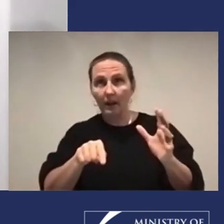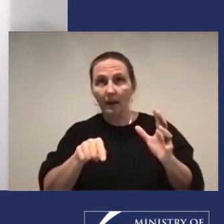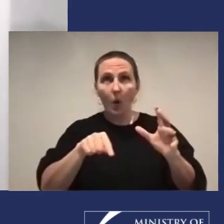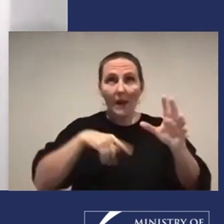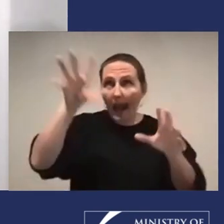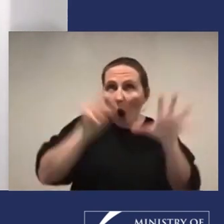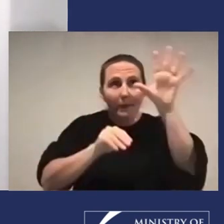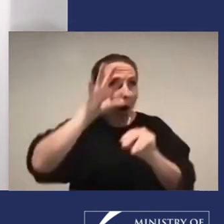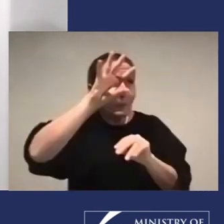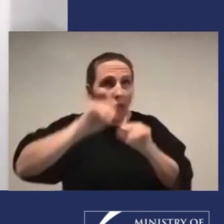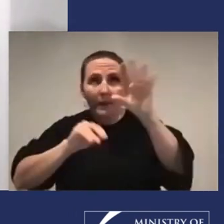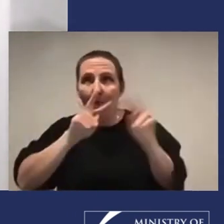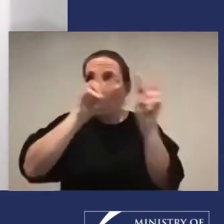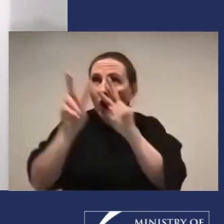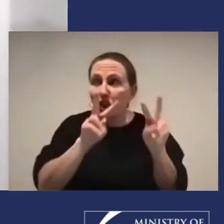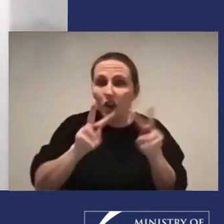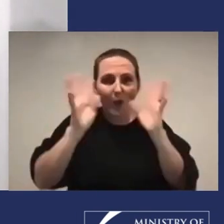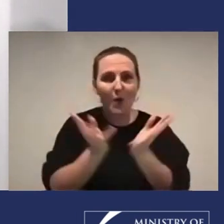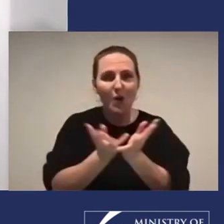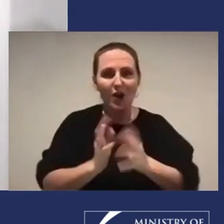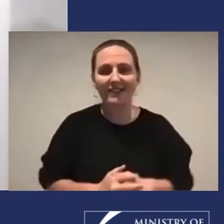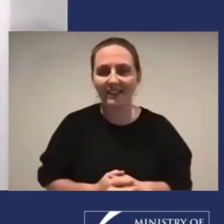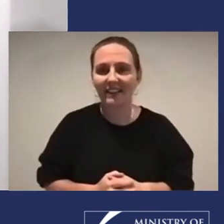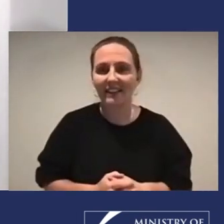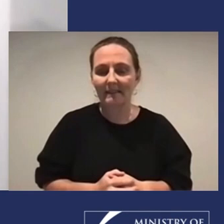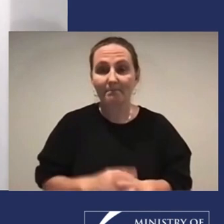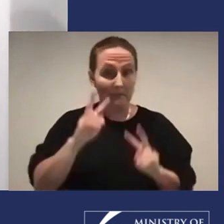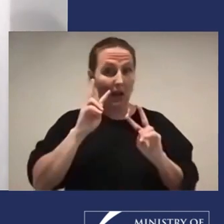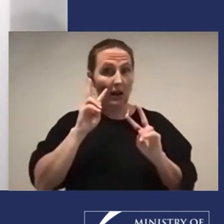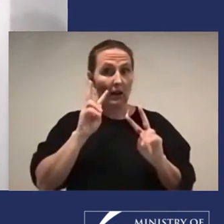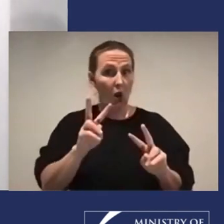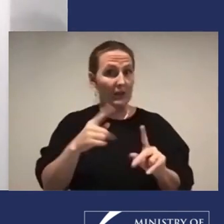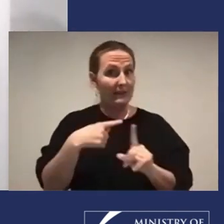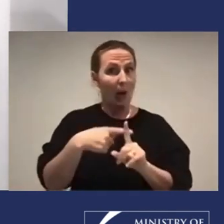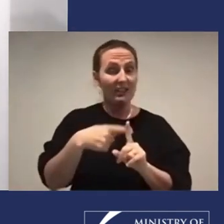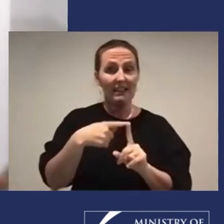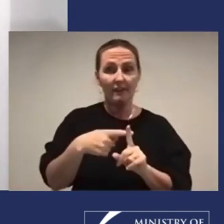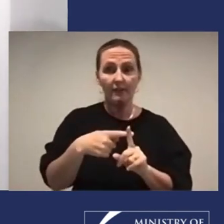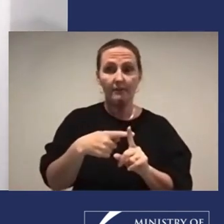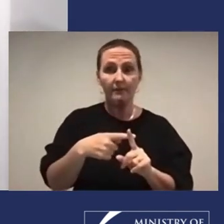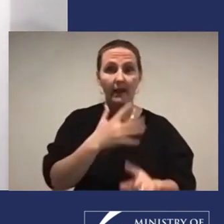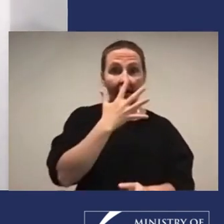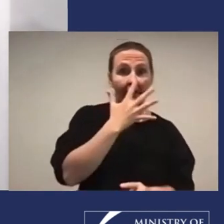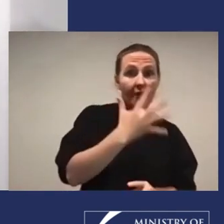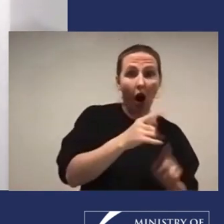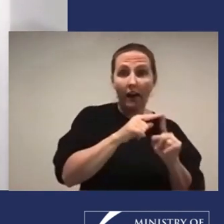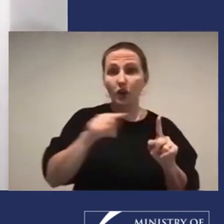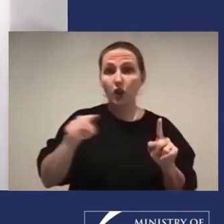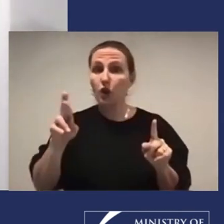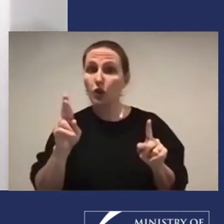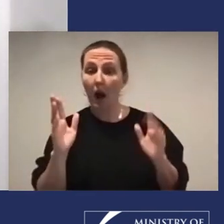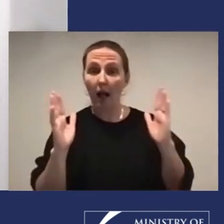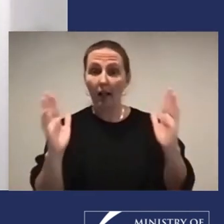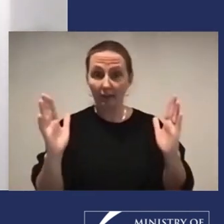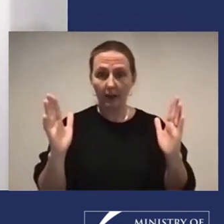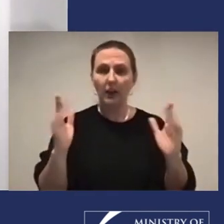all looks extremely positive. In fact, the 5 to 11 year olds, some of the efficacy, is, which is how well the vaccine works, is up